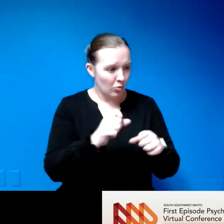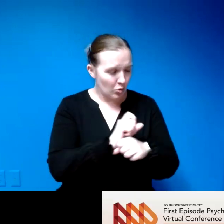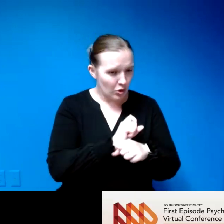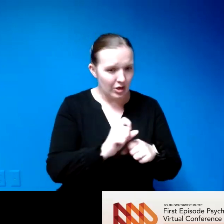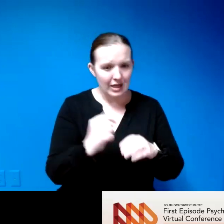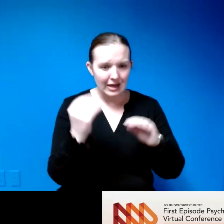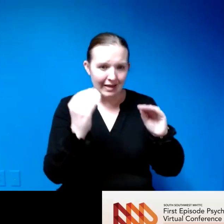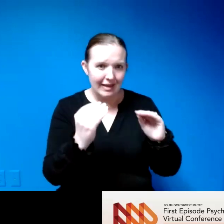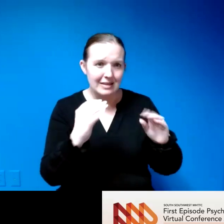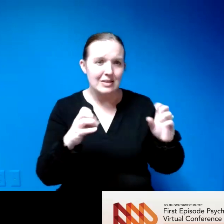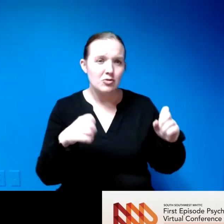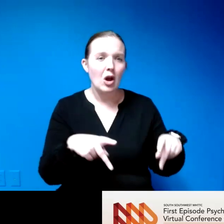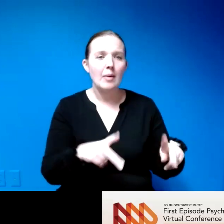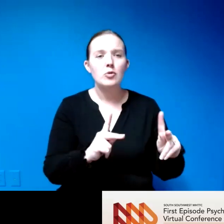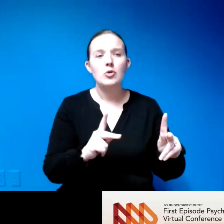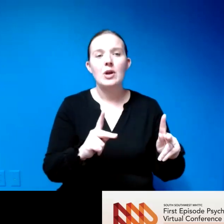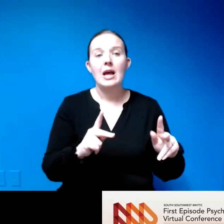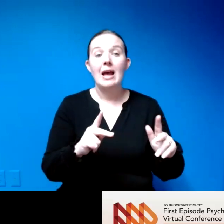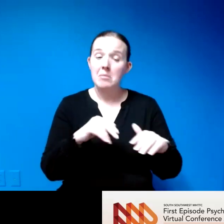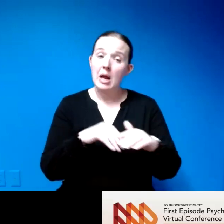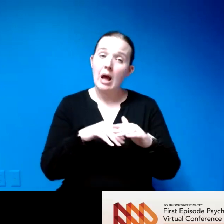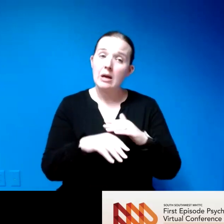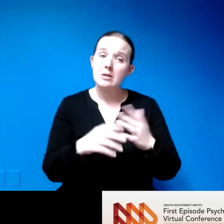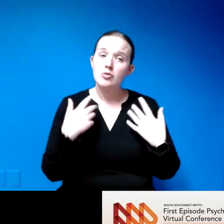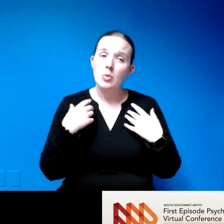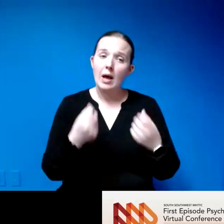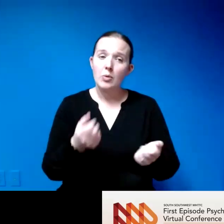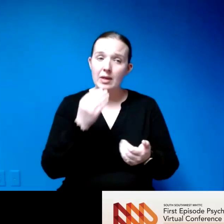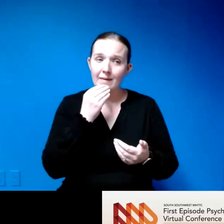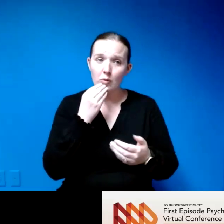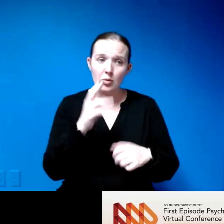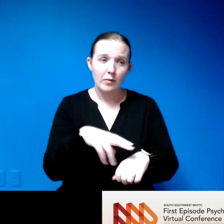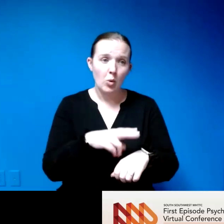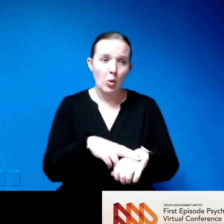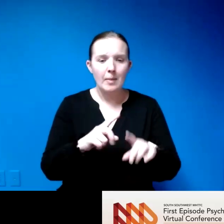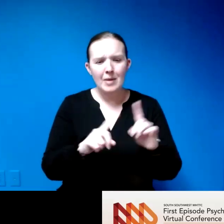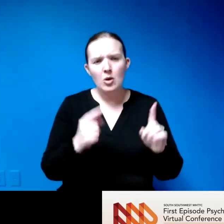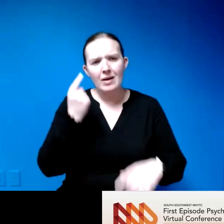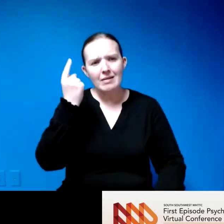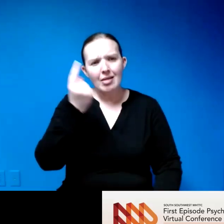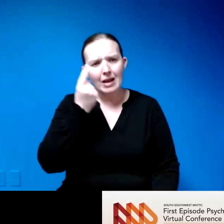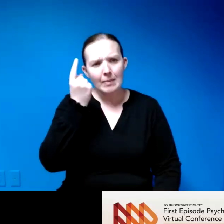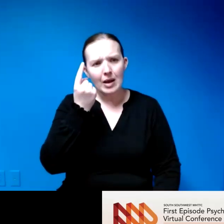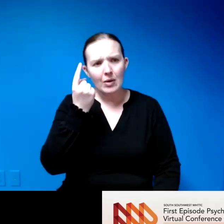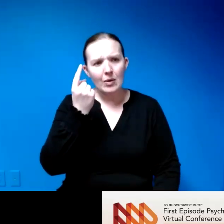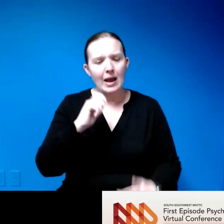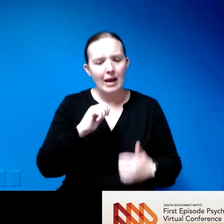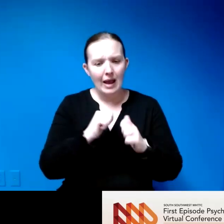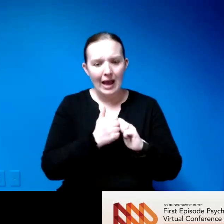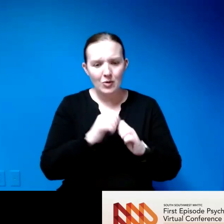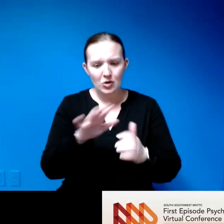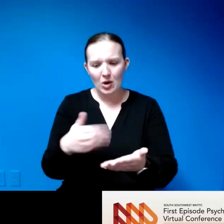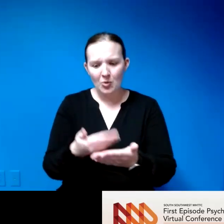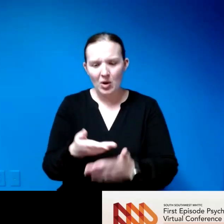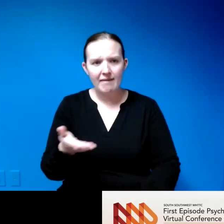nutrition opportunities and access to healthy food at a low cost. But you have to think about how can you get there? How